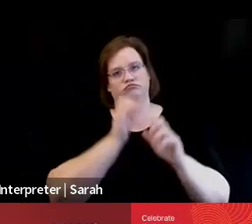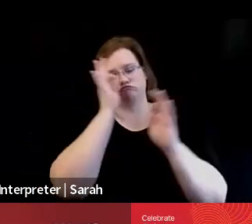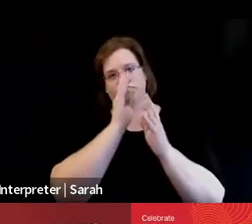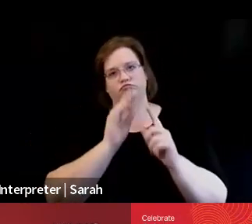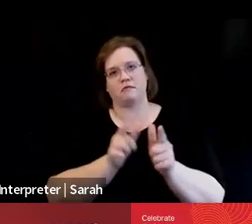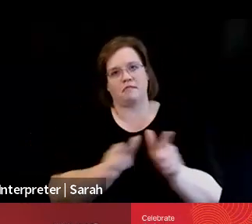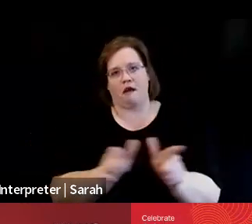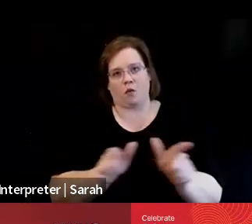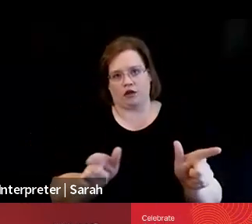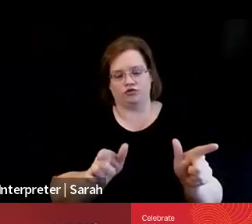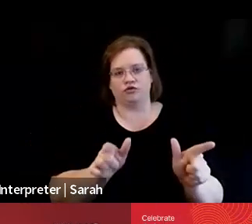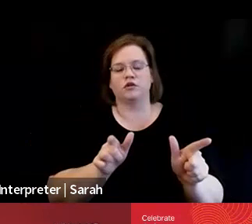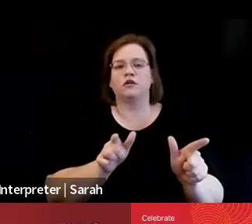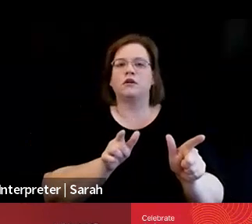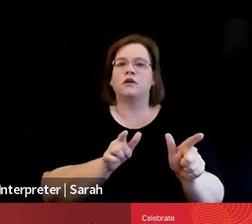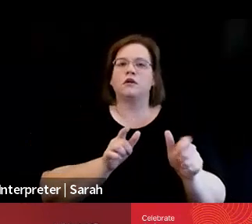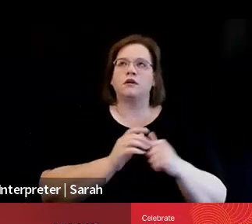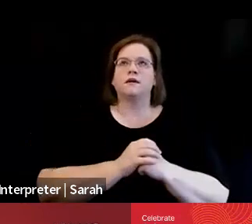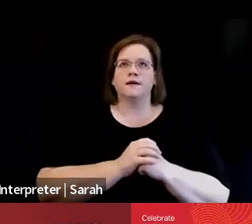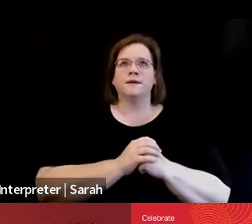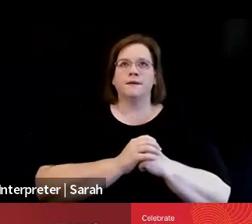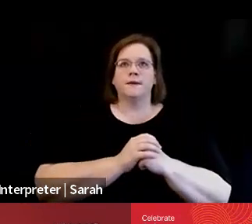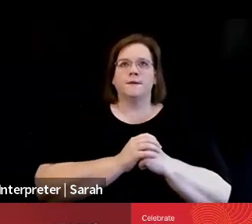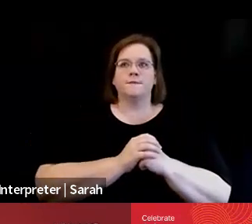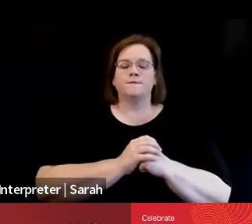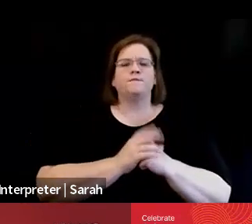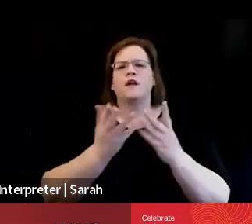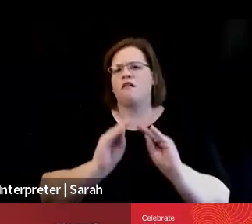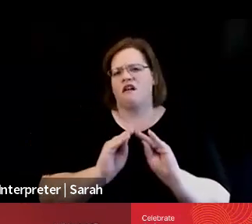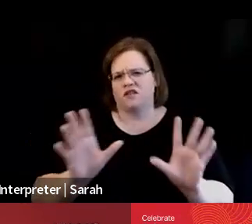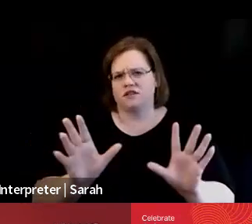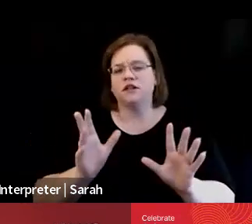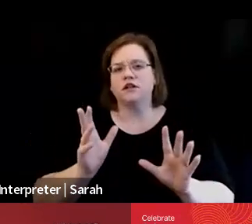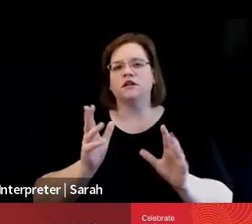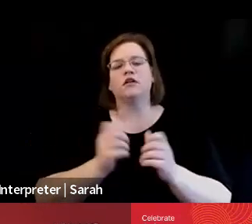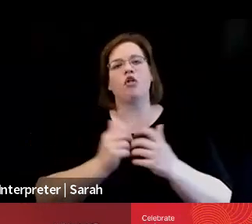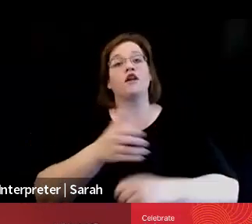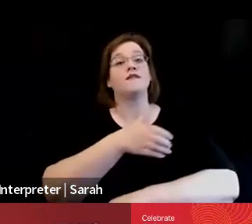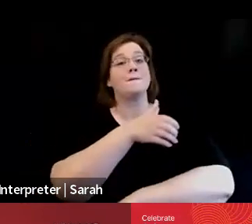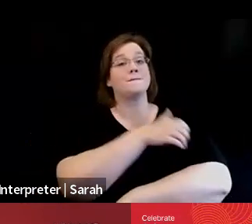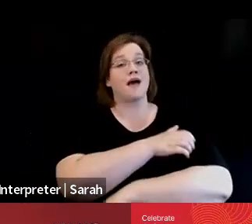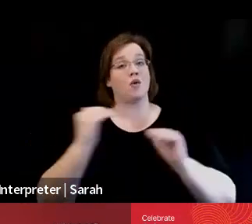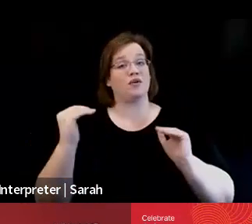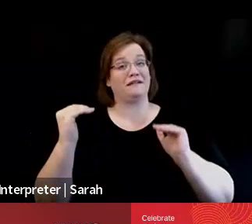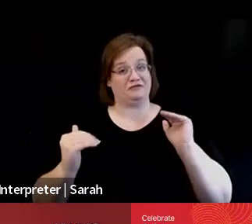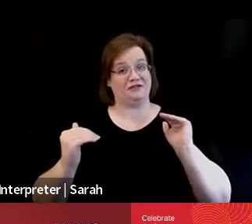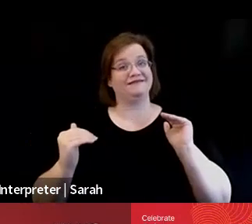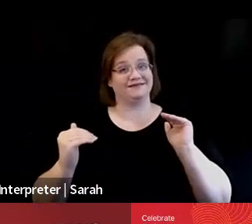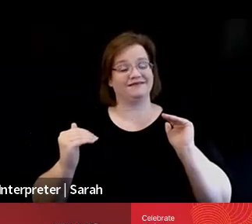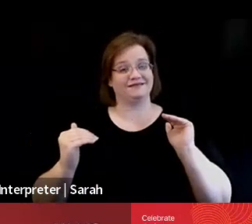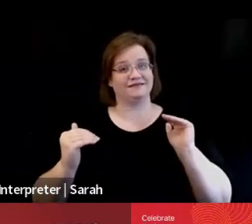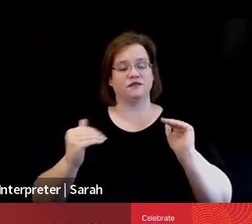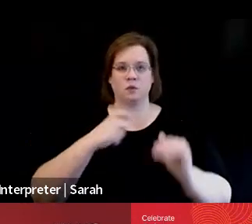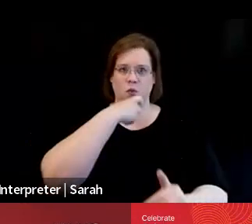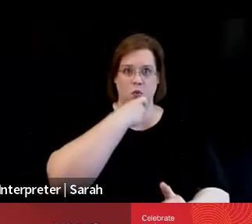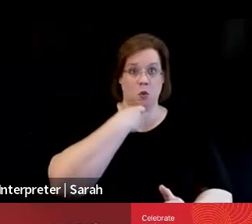speaking. And so I think one of the things that obviously there's a lot of power distance in the room, especially depending if you're with an elder